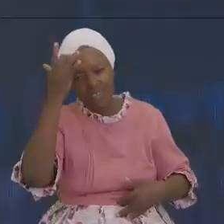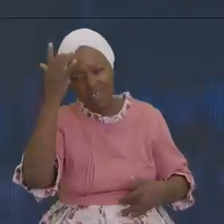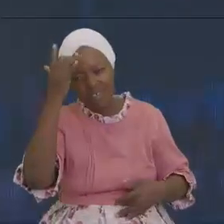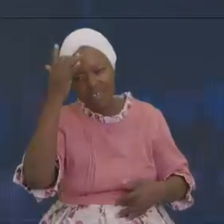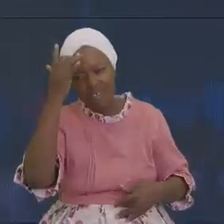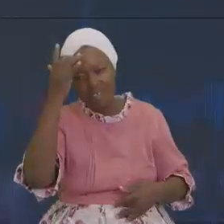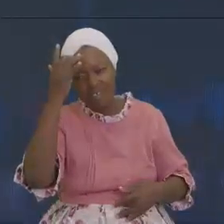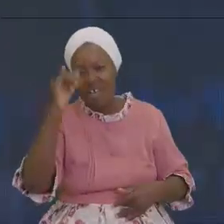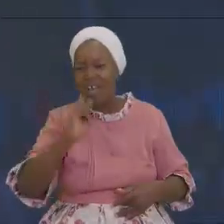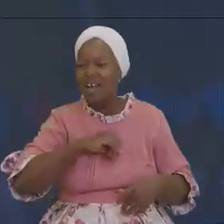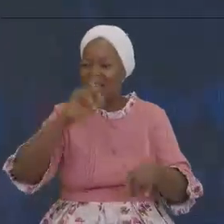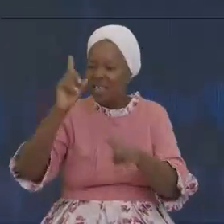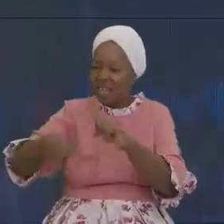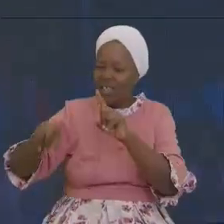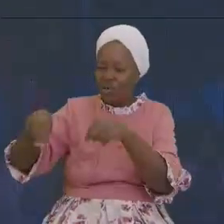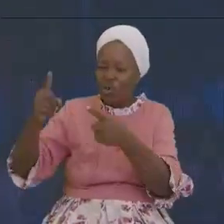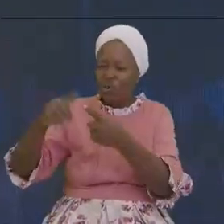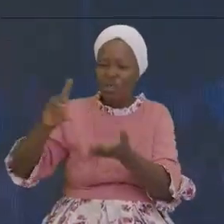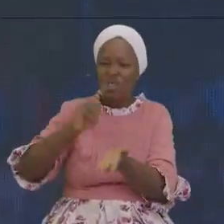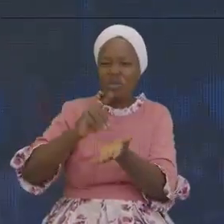I cannot go to the doctor now.